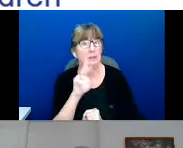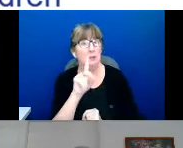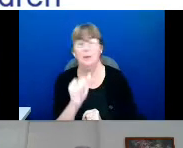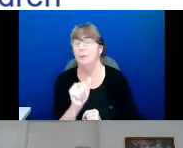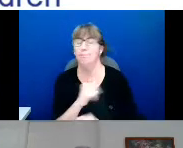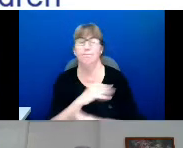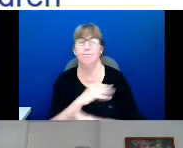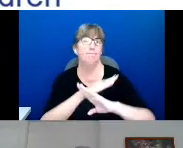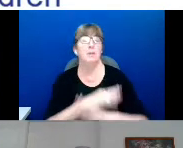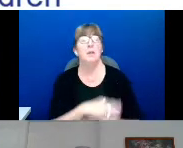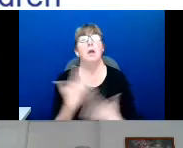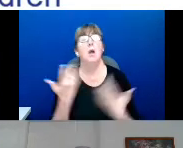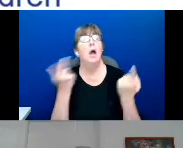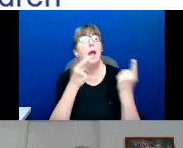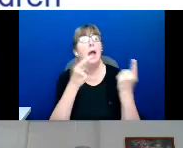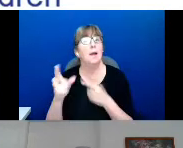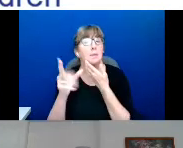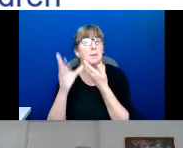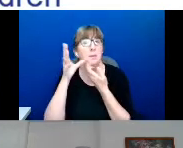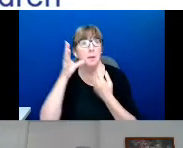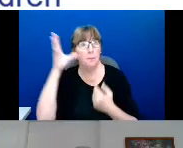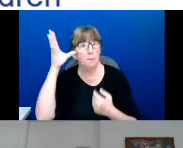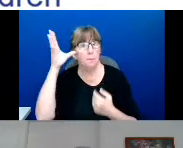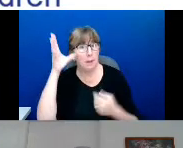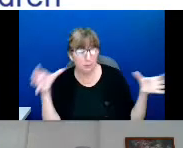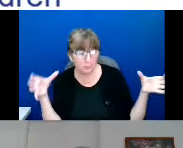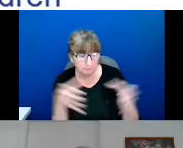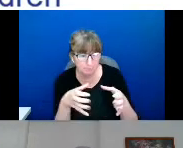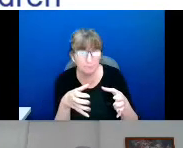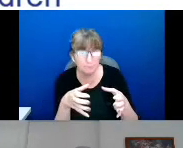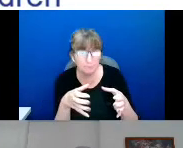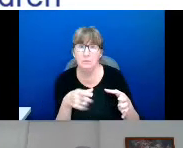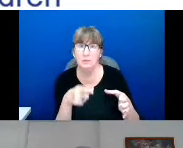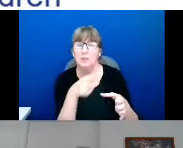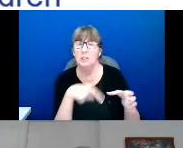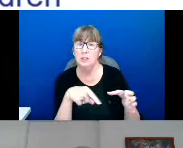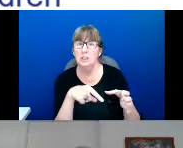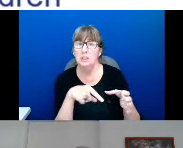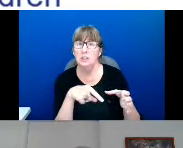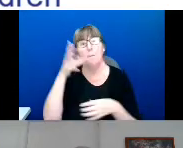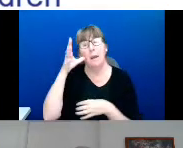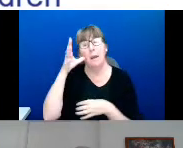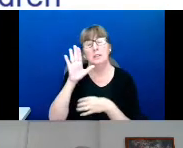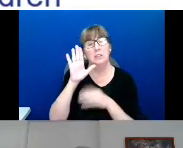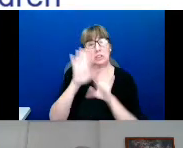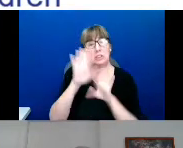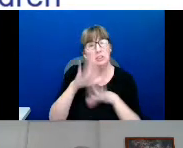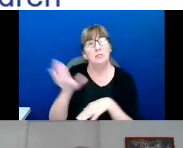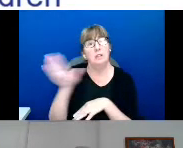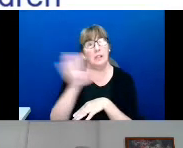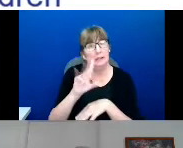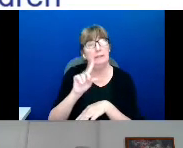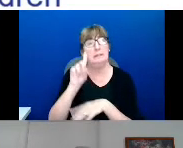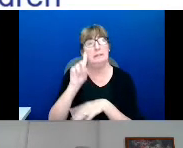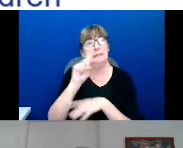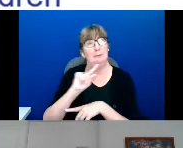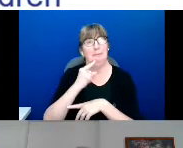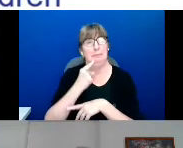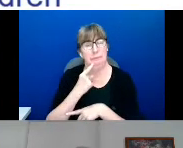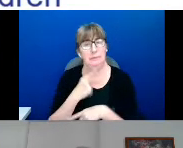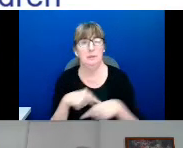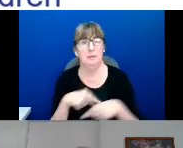band together, again, the parents of kids with more significant disabilities, and rent a church basement, pay for their